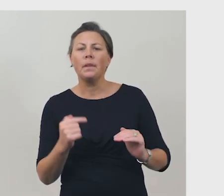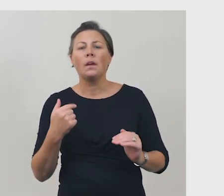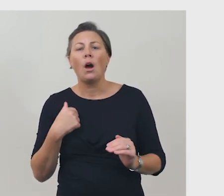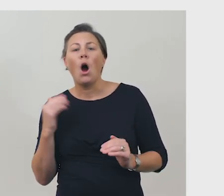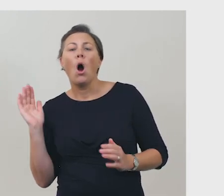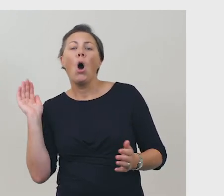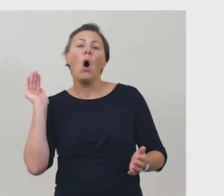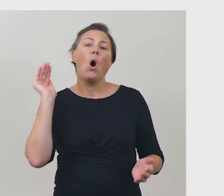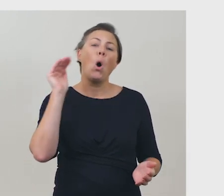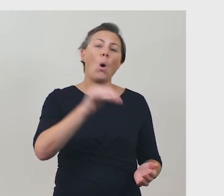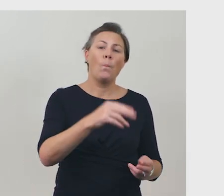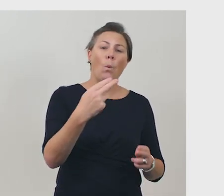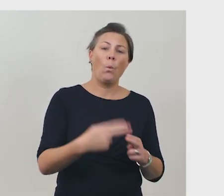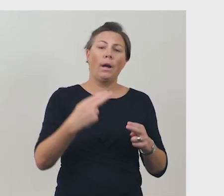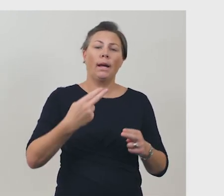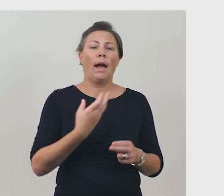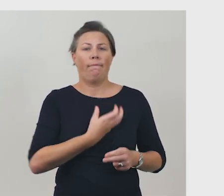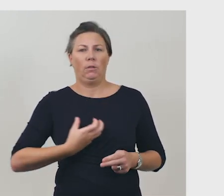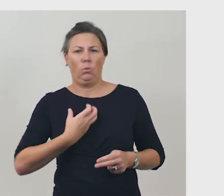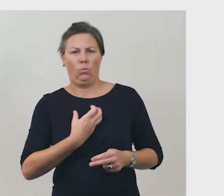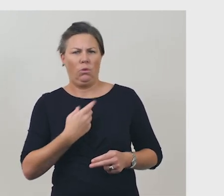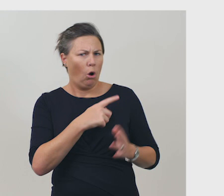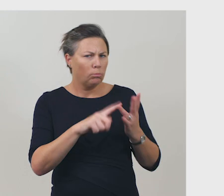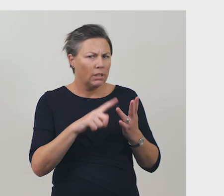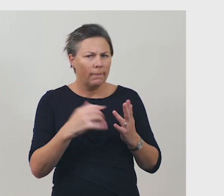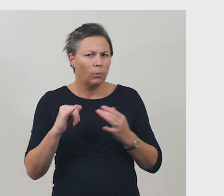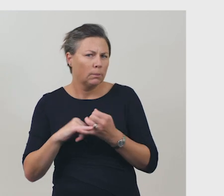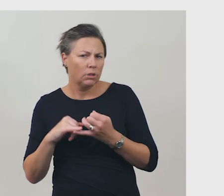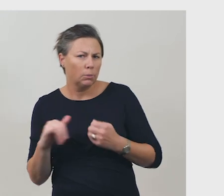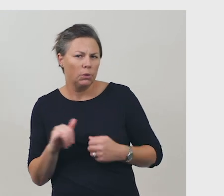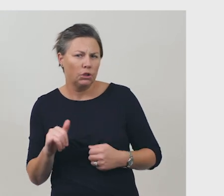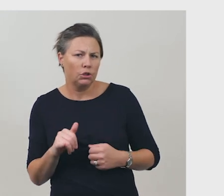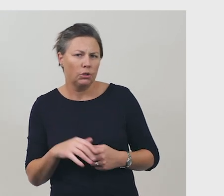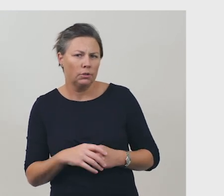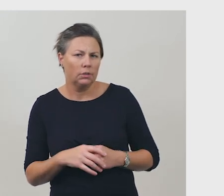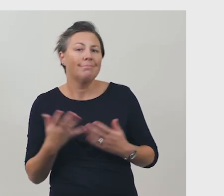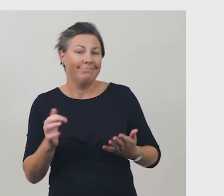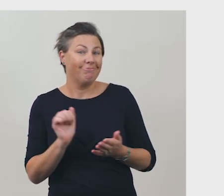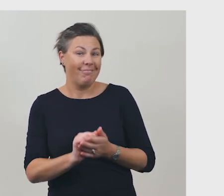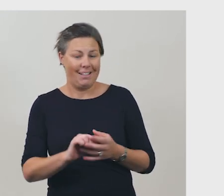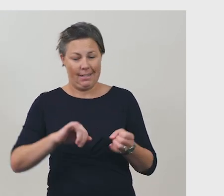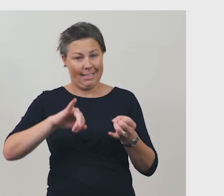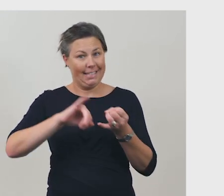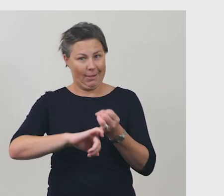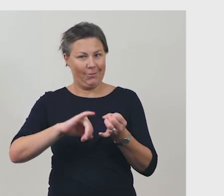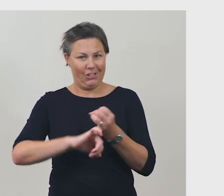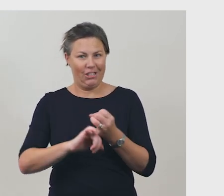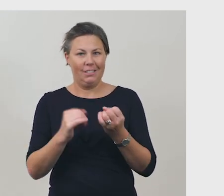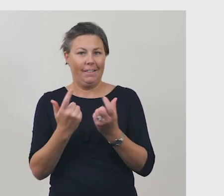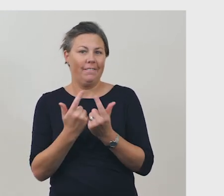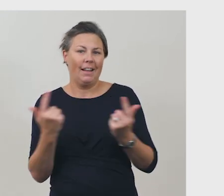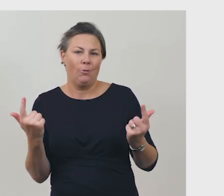Is this an example of objective language or subjective language? That's right. It's an example